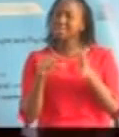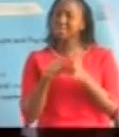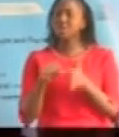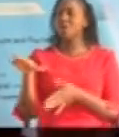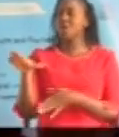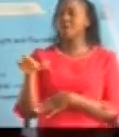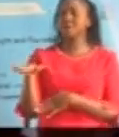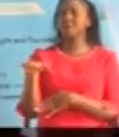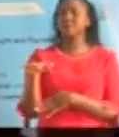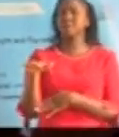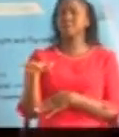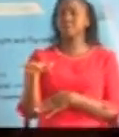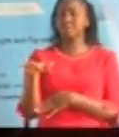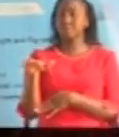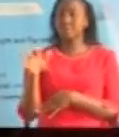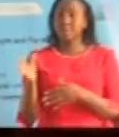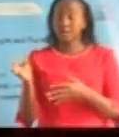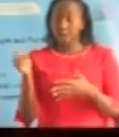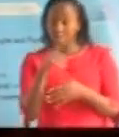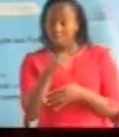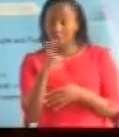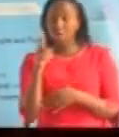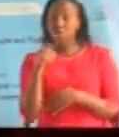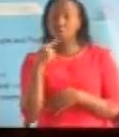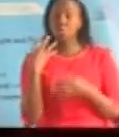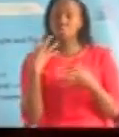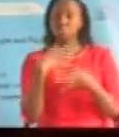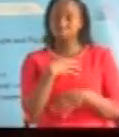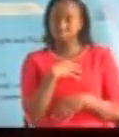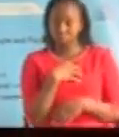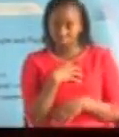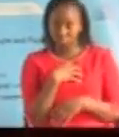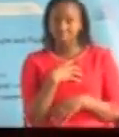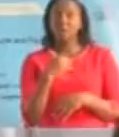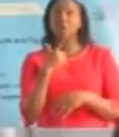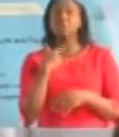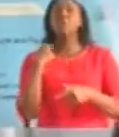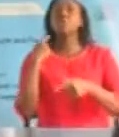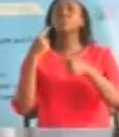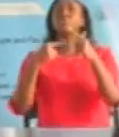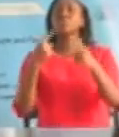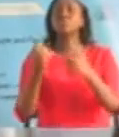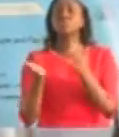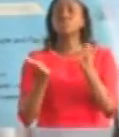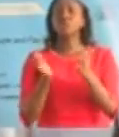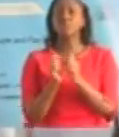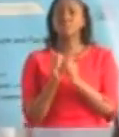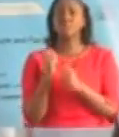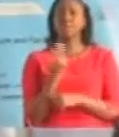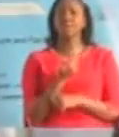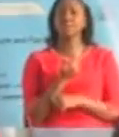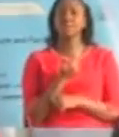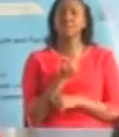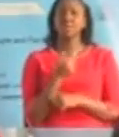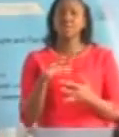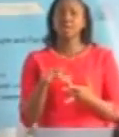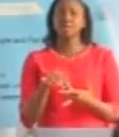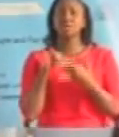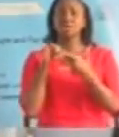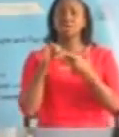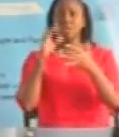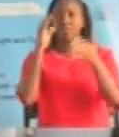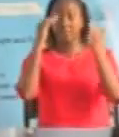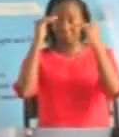Again, those who retire and would like to continue to serve with us here, especially the